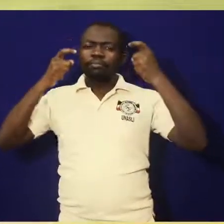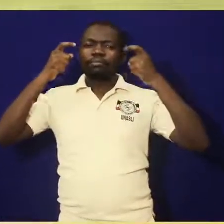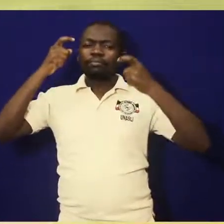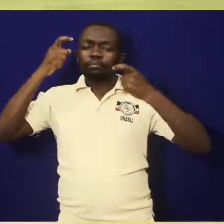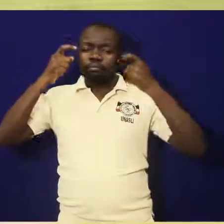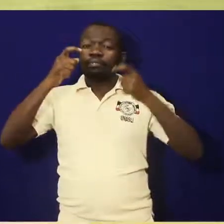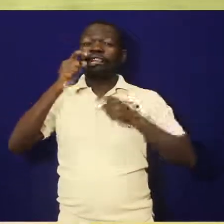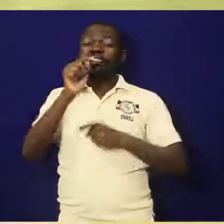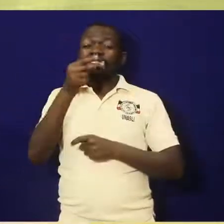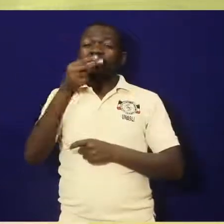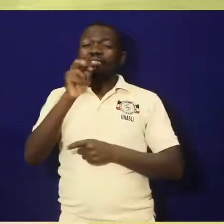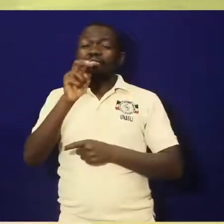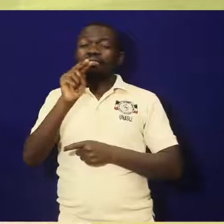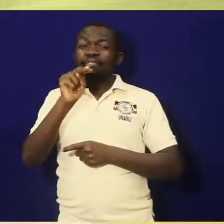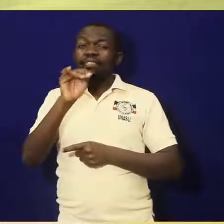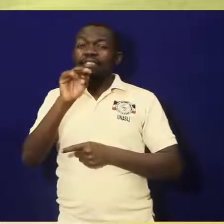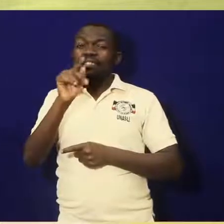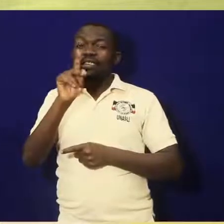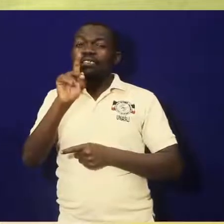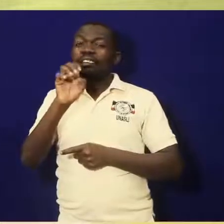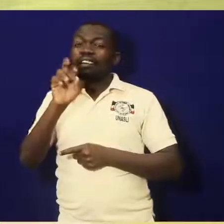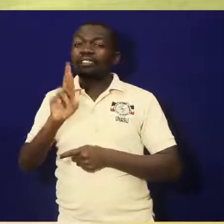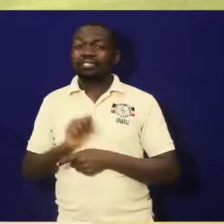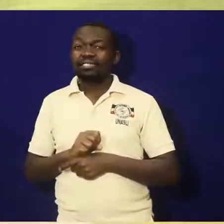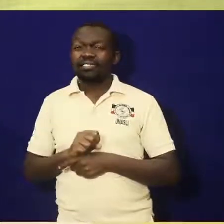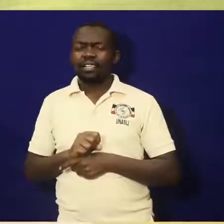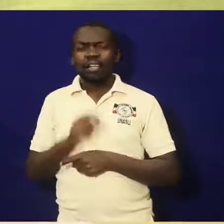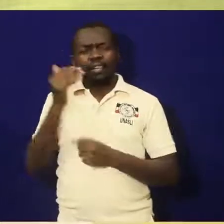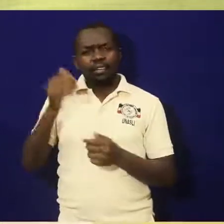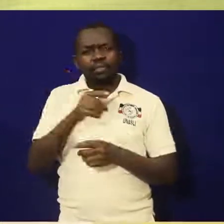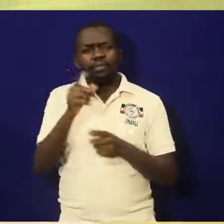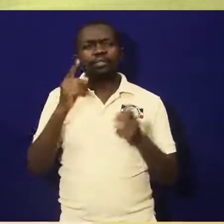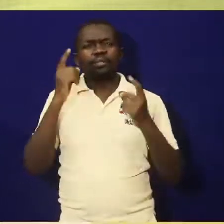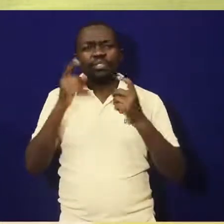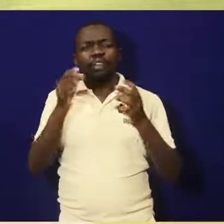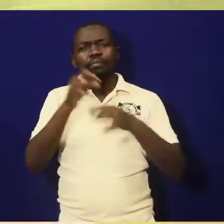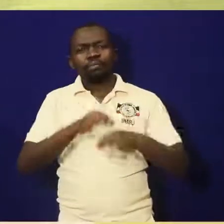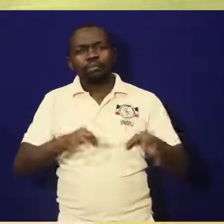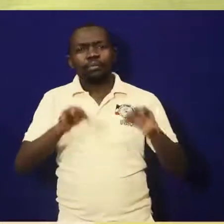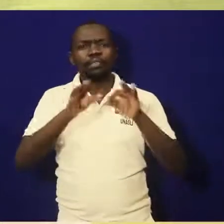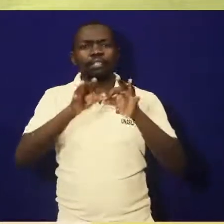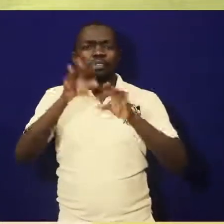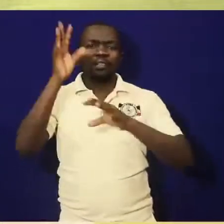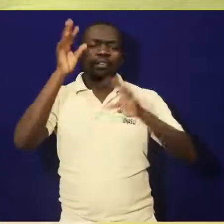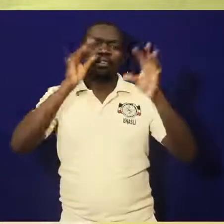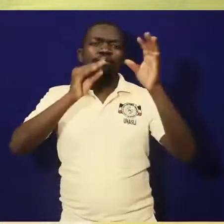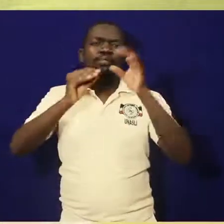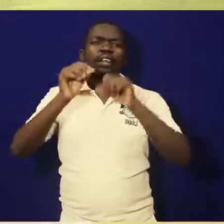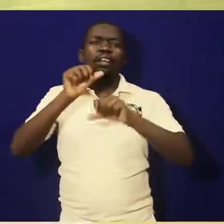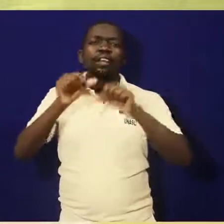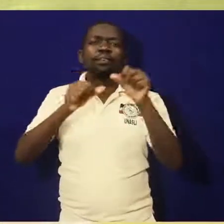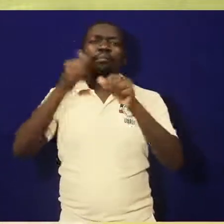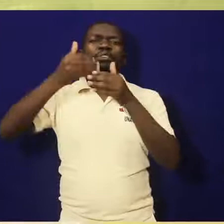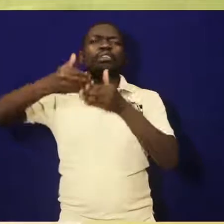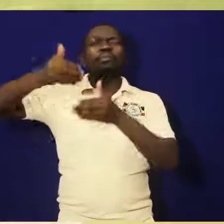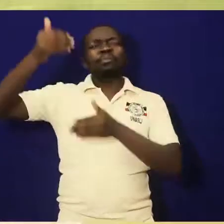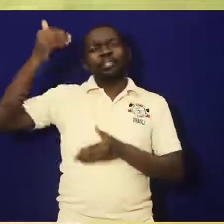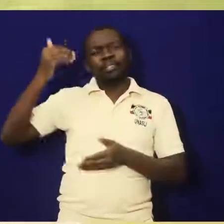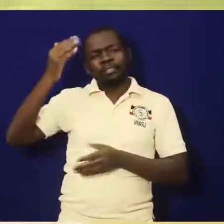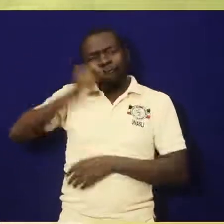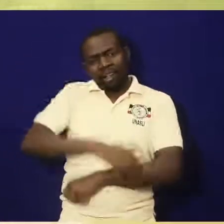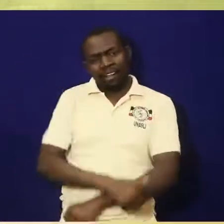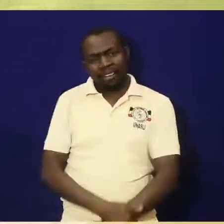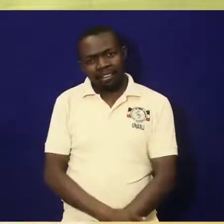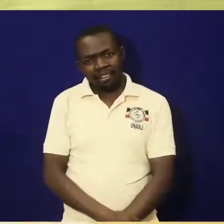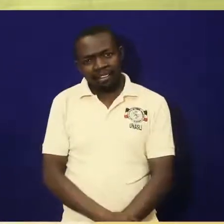Now, why do you think it is important to learn about past events?